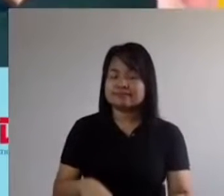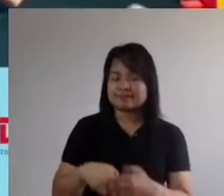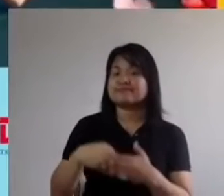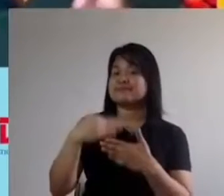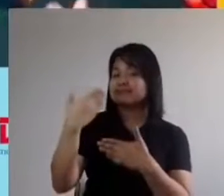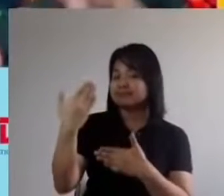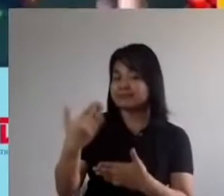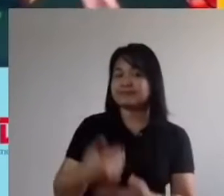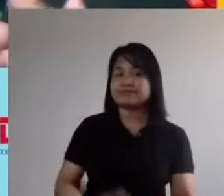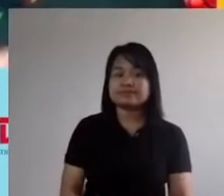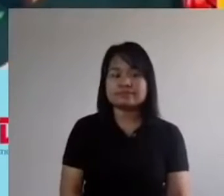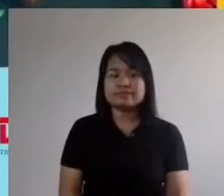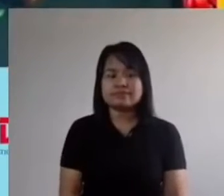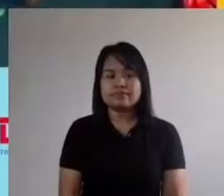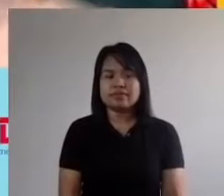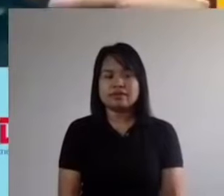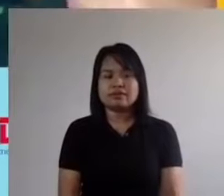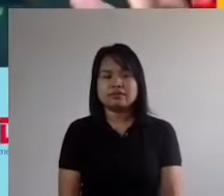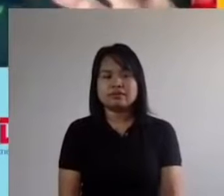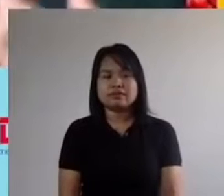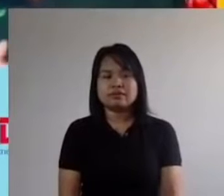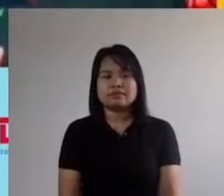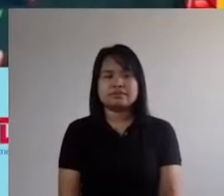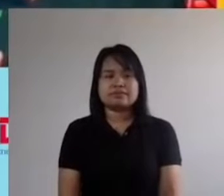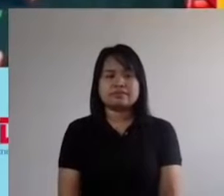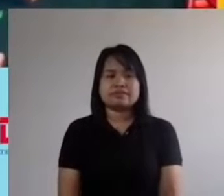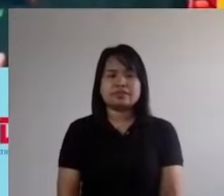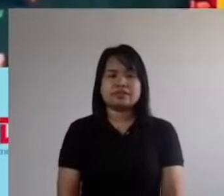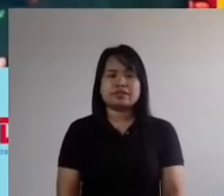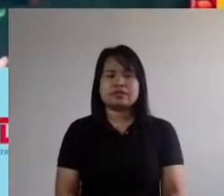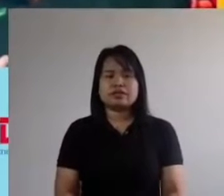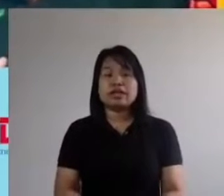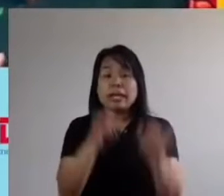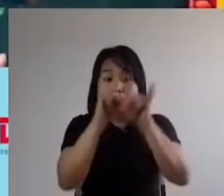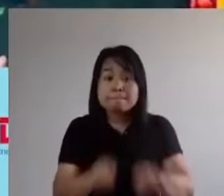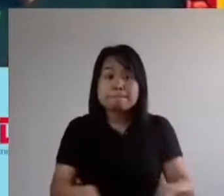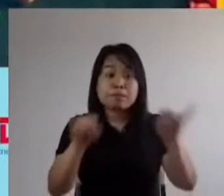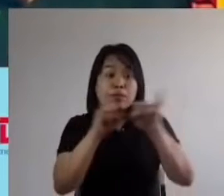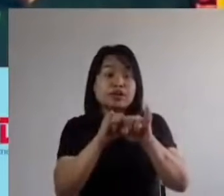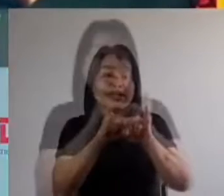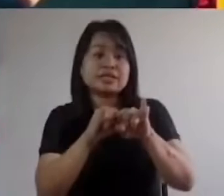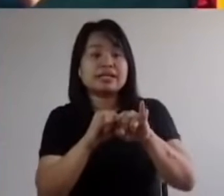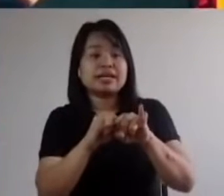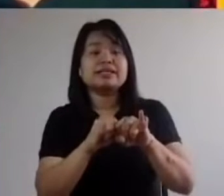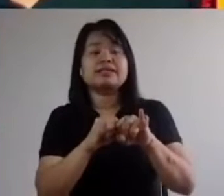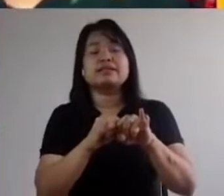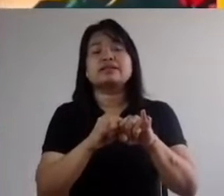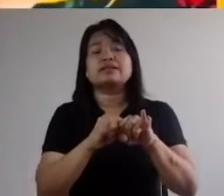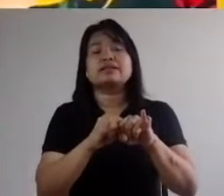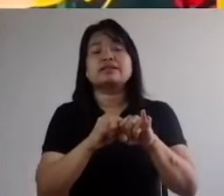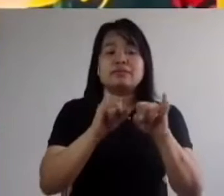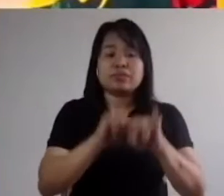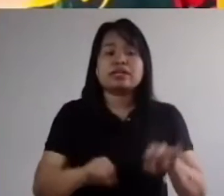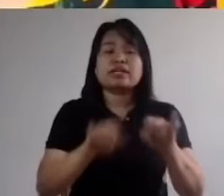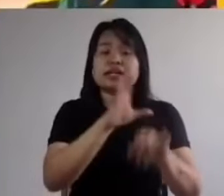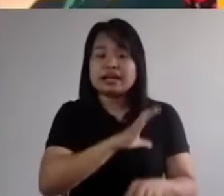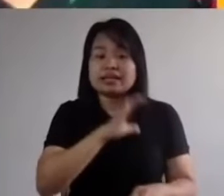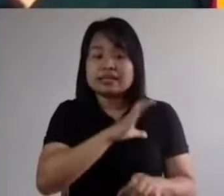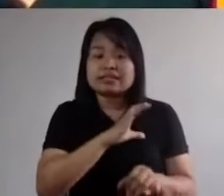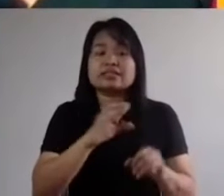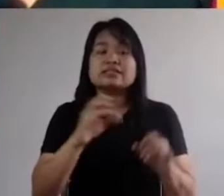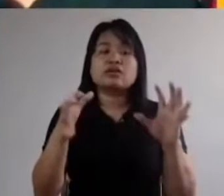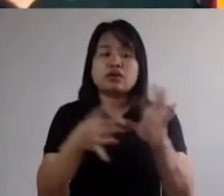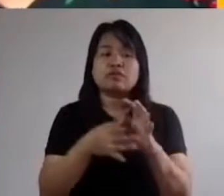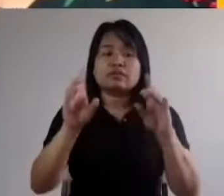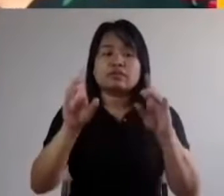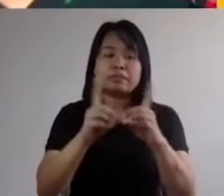we will now go through the key features of DepEd Memorandum 4 Series of 2022.